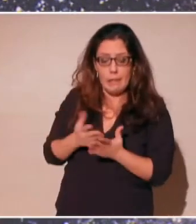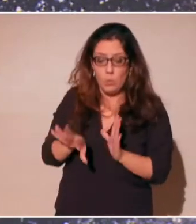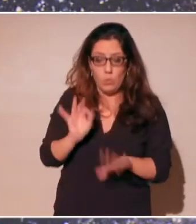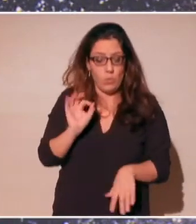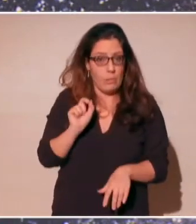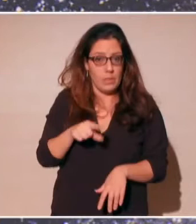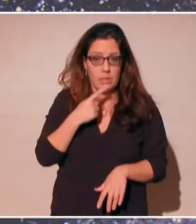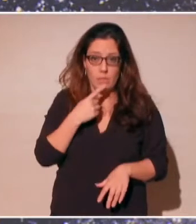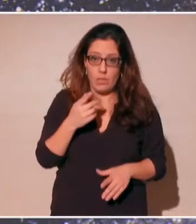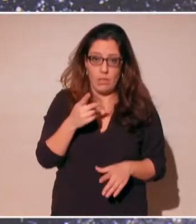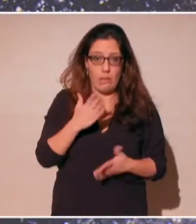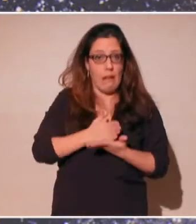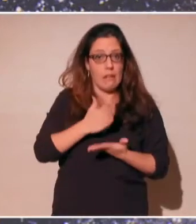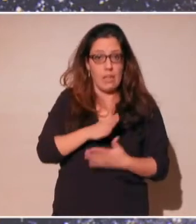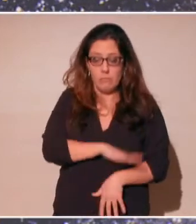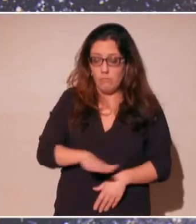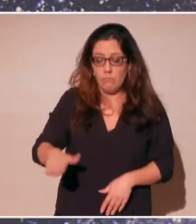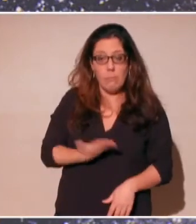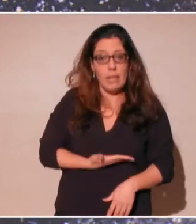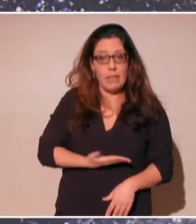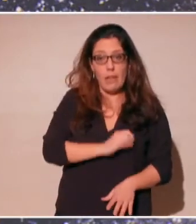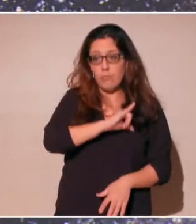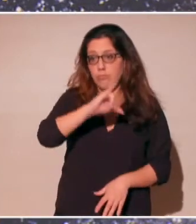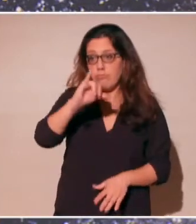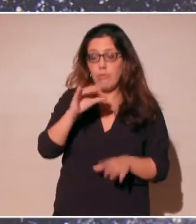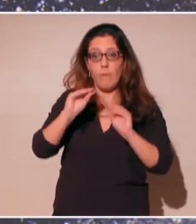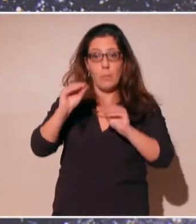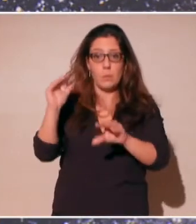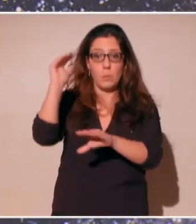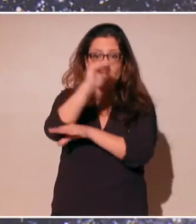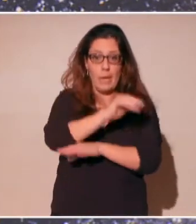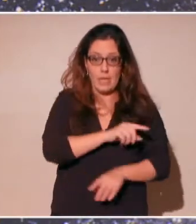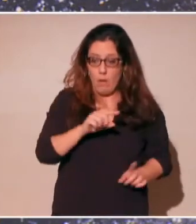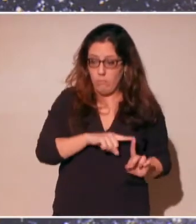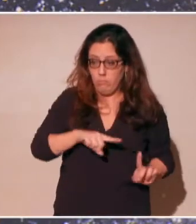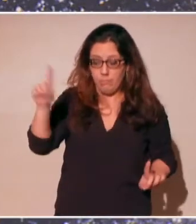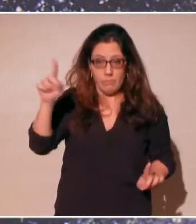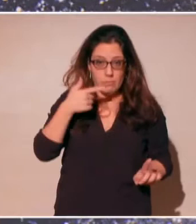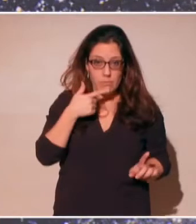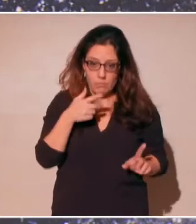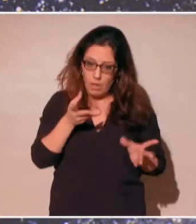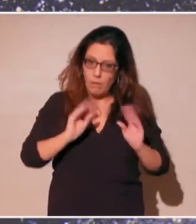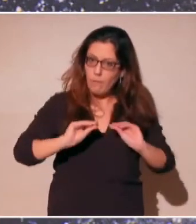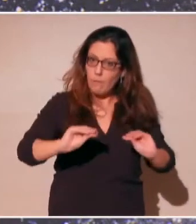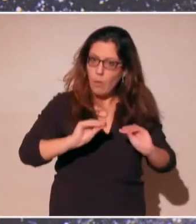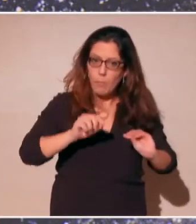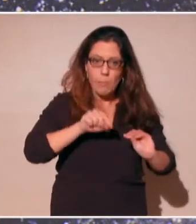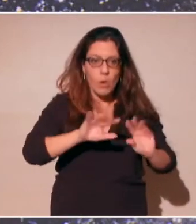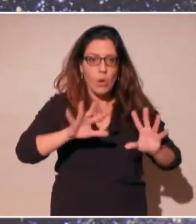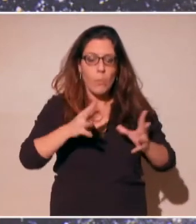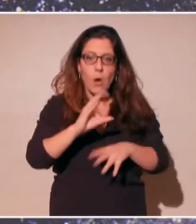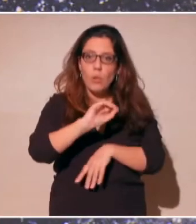distributing technology more clearly. This is what we started doing last year from kindergarten onwards, training her children